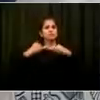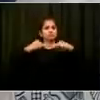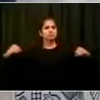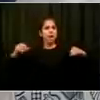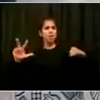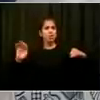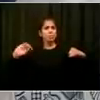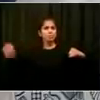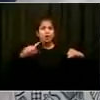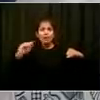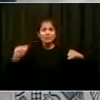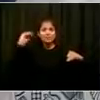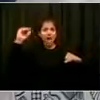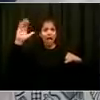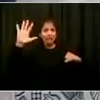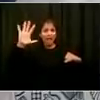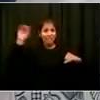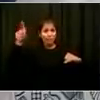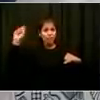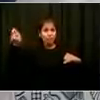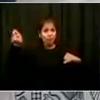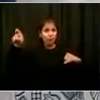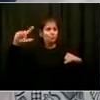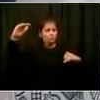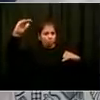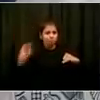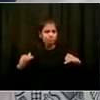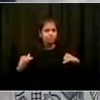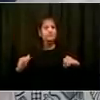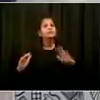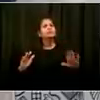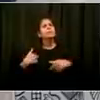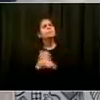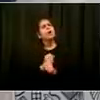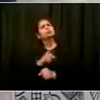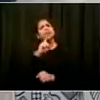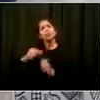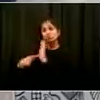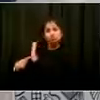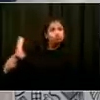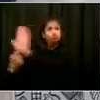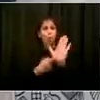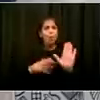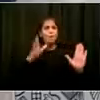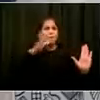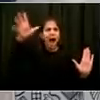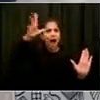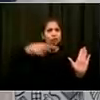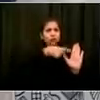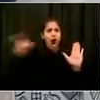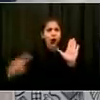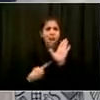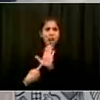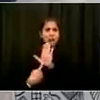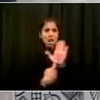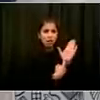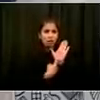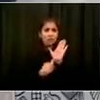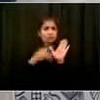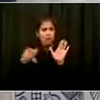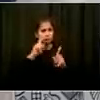staff, that we needed to show we meant so much business in terms of opening schools safely that we would stake our claim at